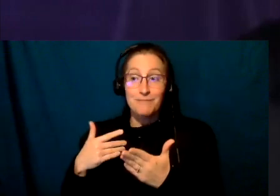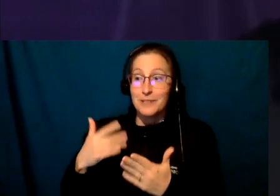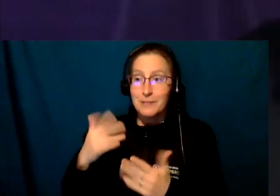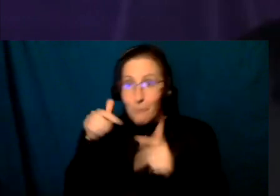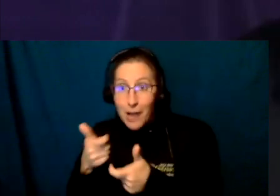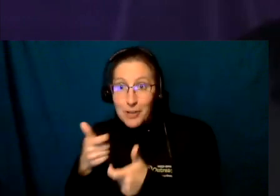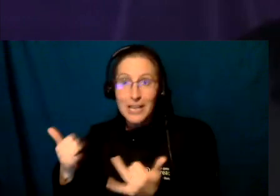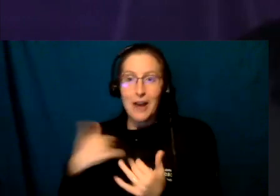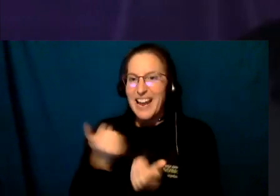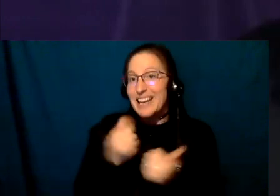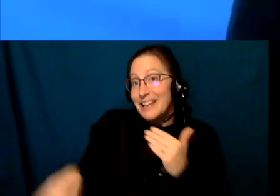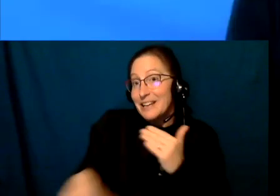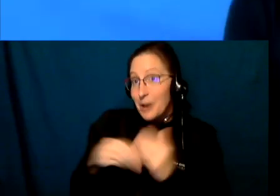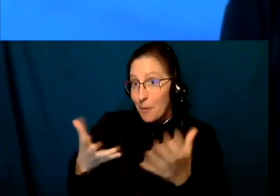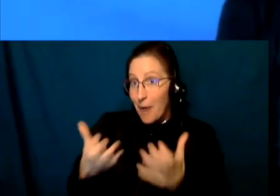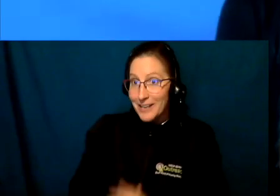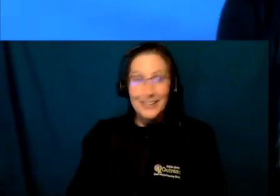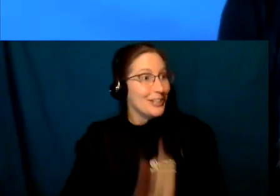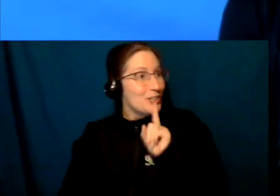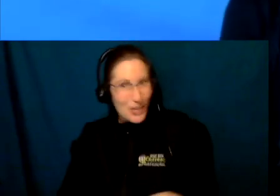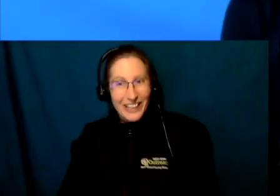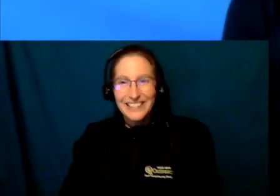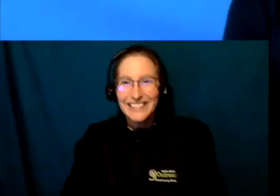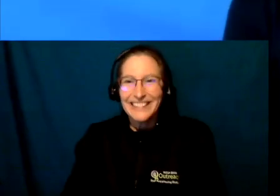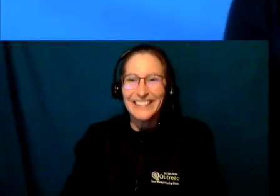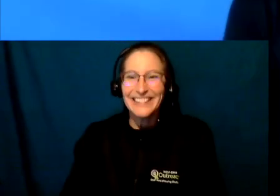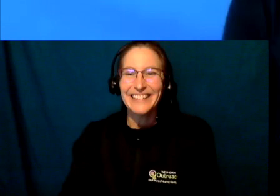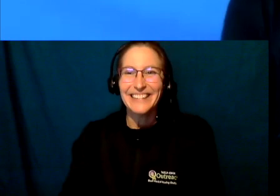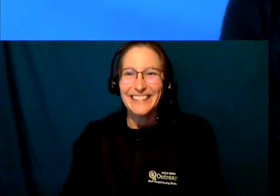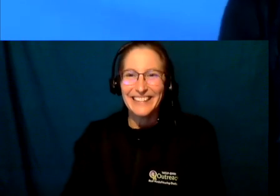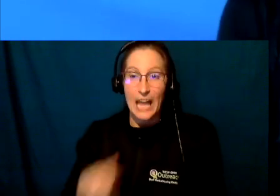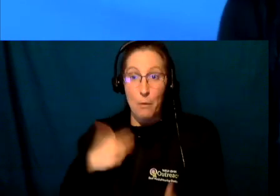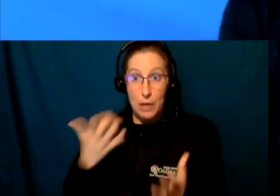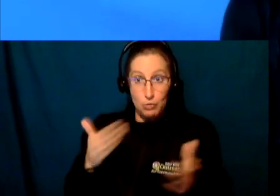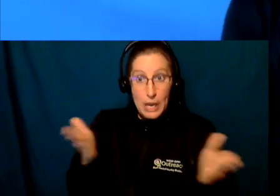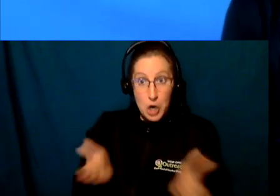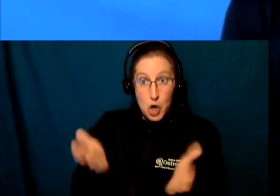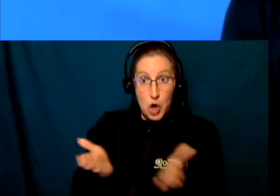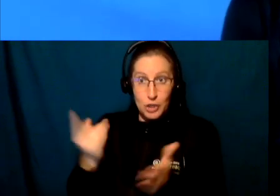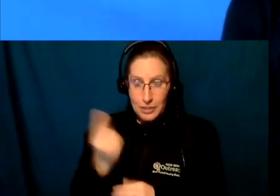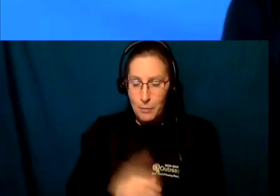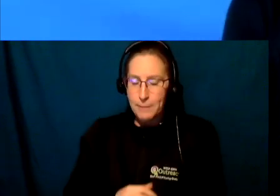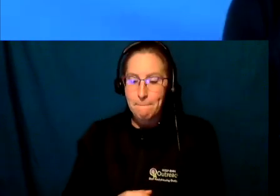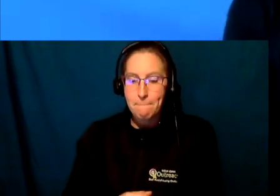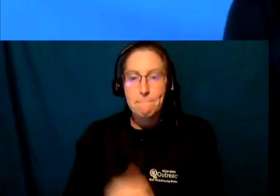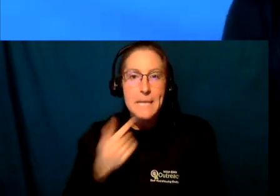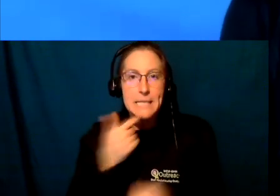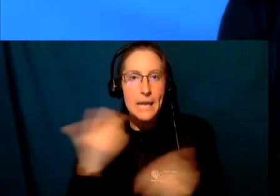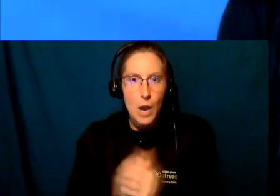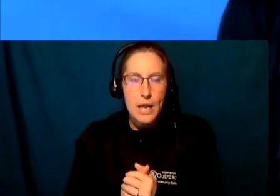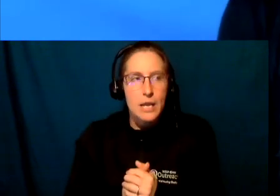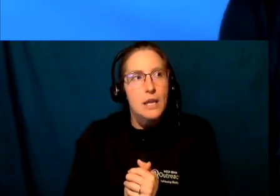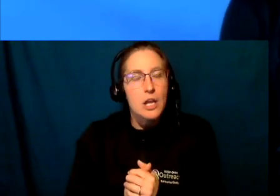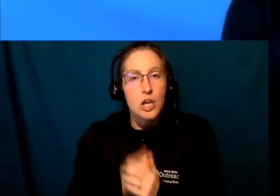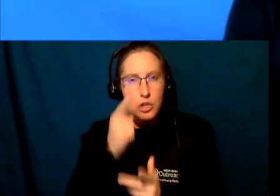here? Sure. If I could give encouragement to someone, I would say find what